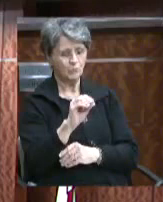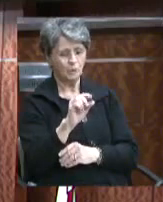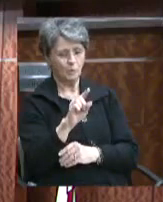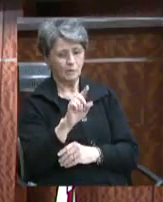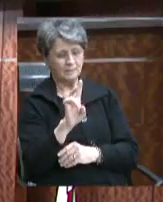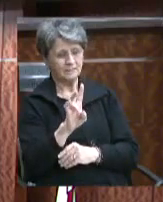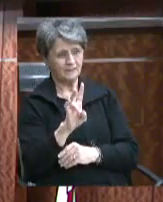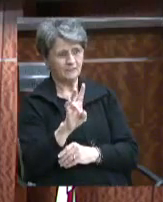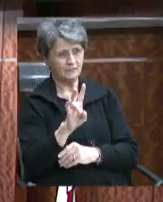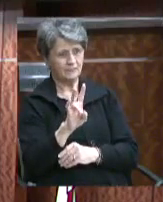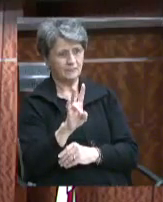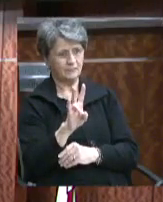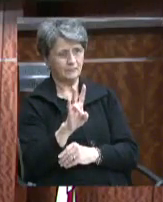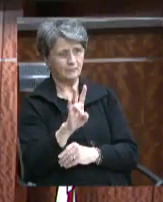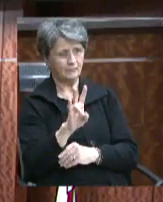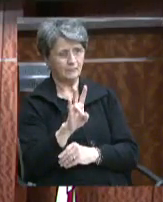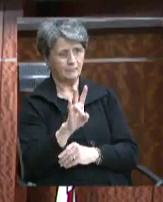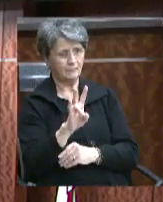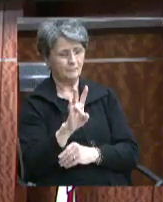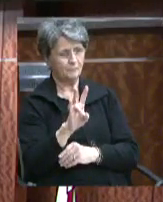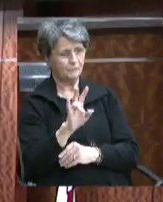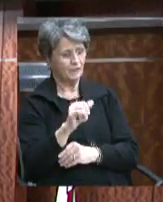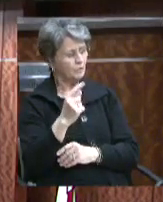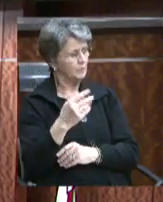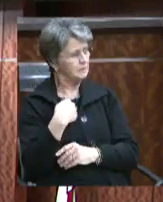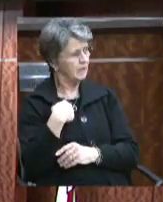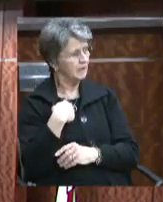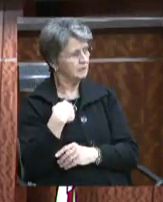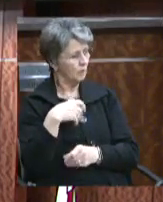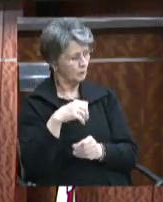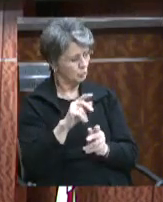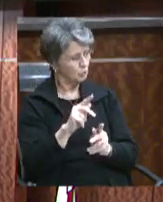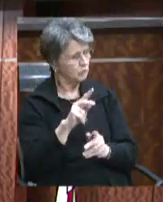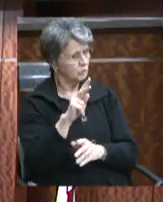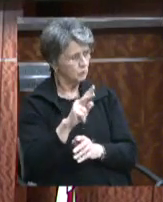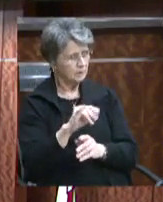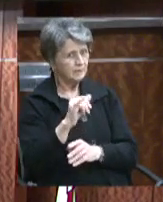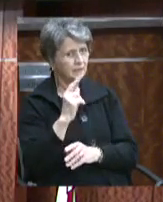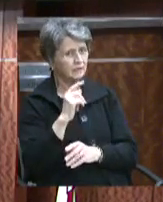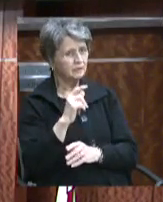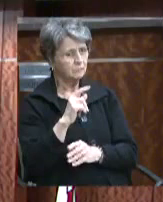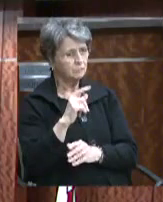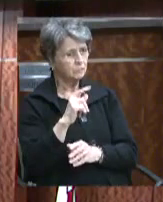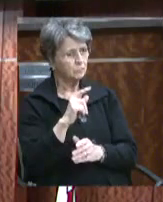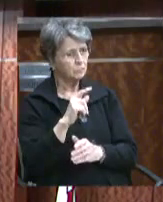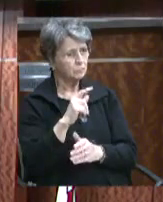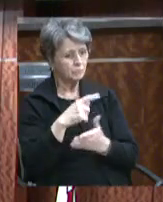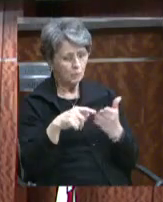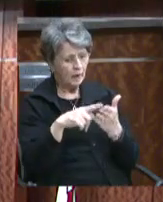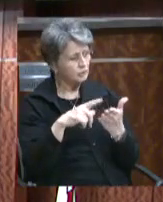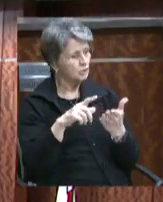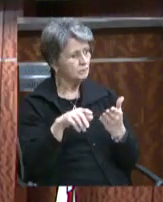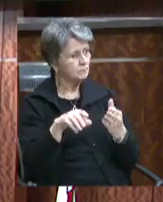2017. Everybody's had a chance, I think, to look at these. Are there any corrections or additions?